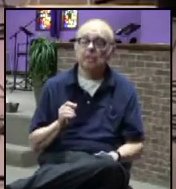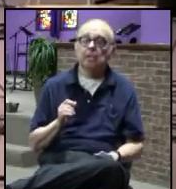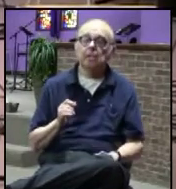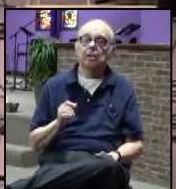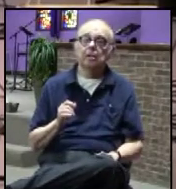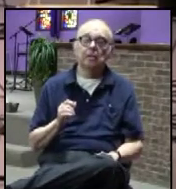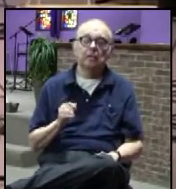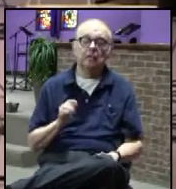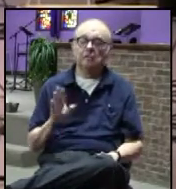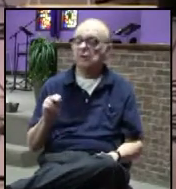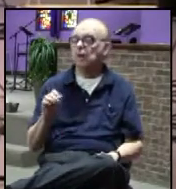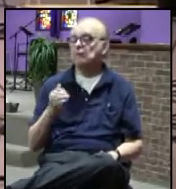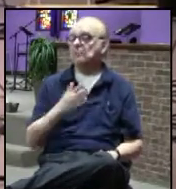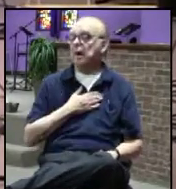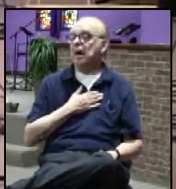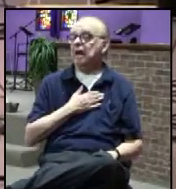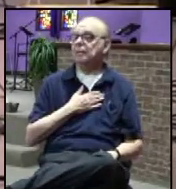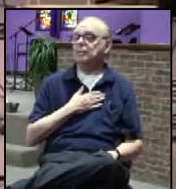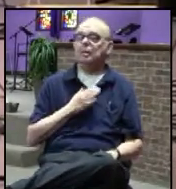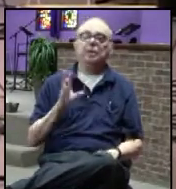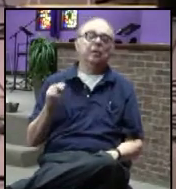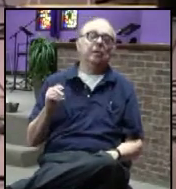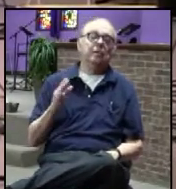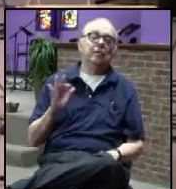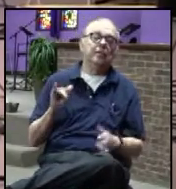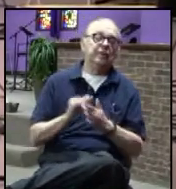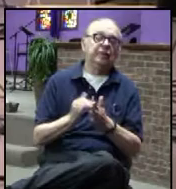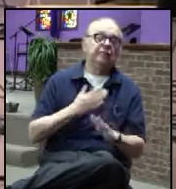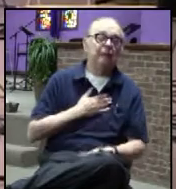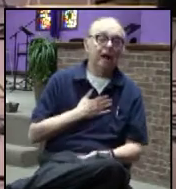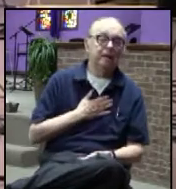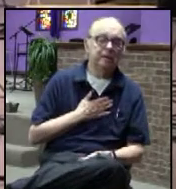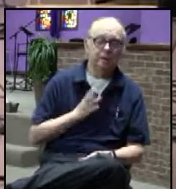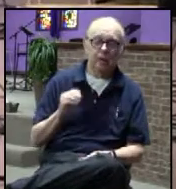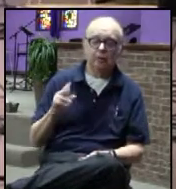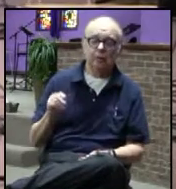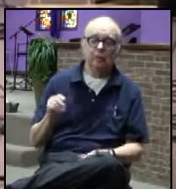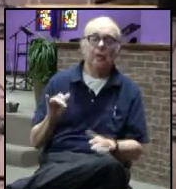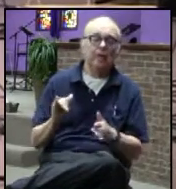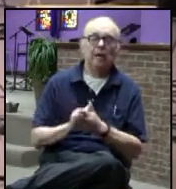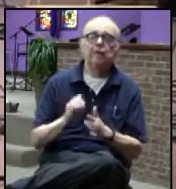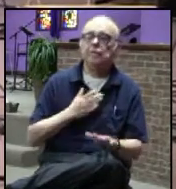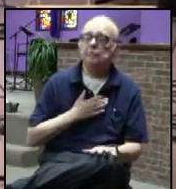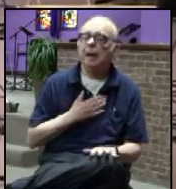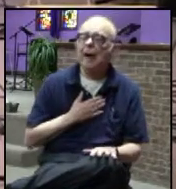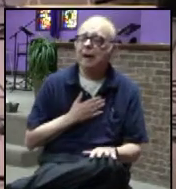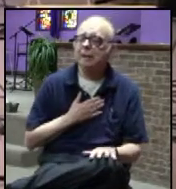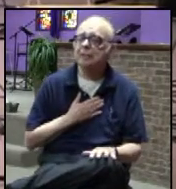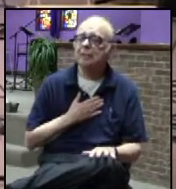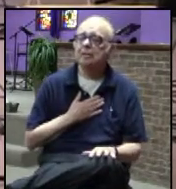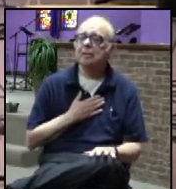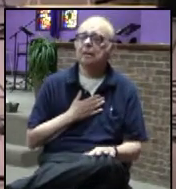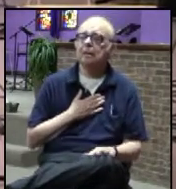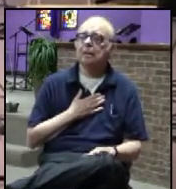No, this is mine. No, this is mine. No, this is